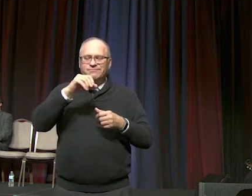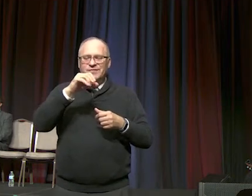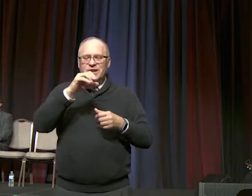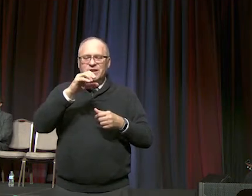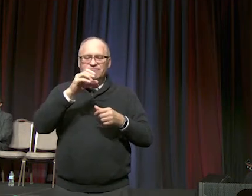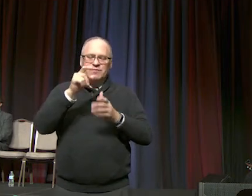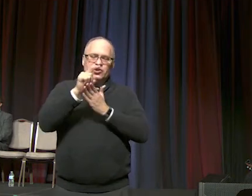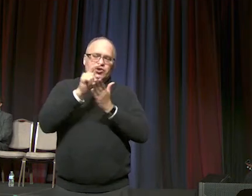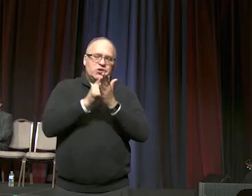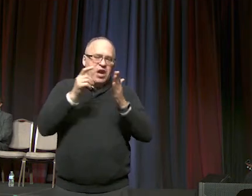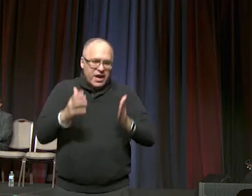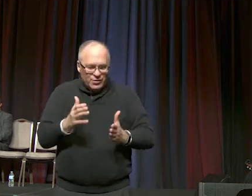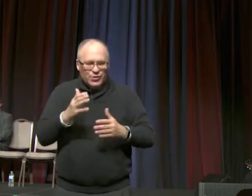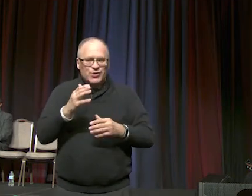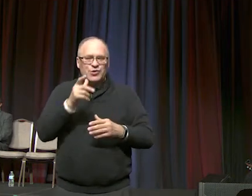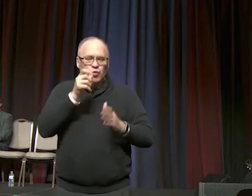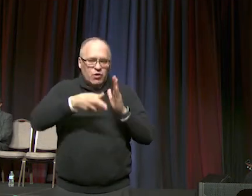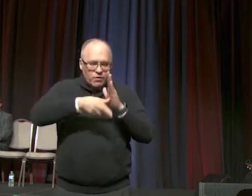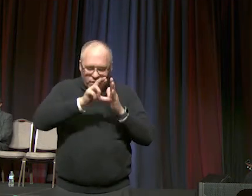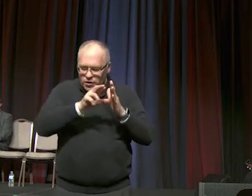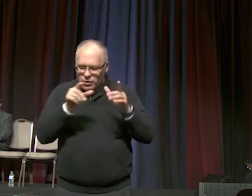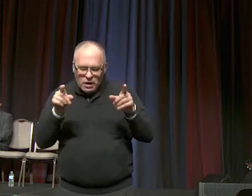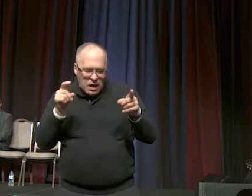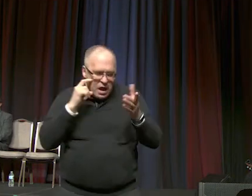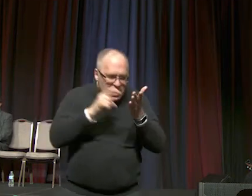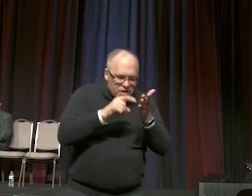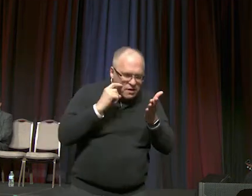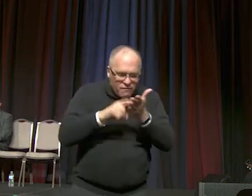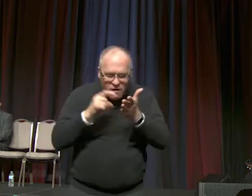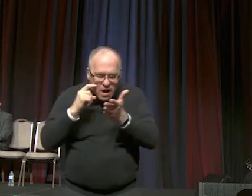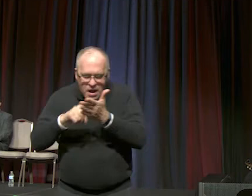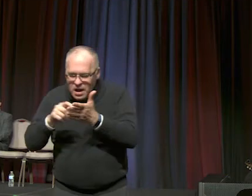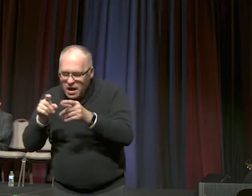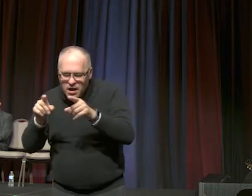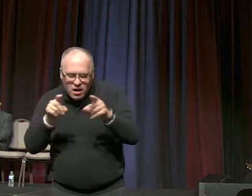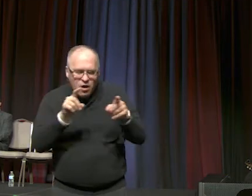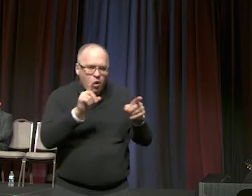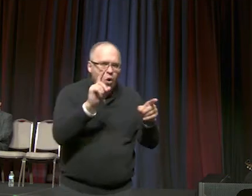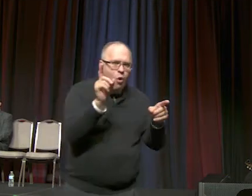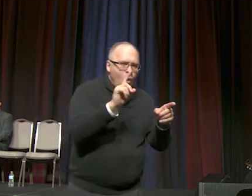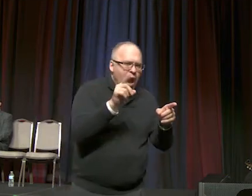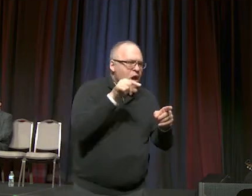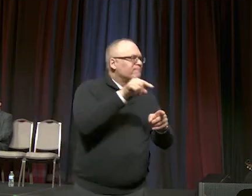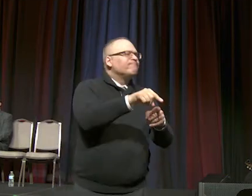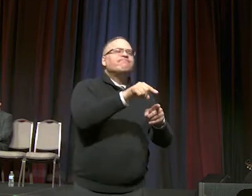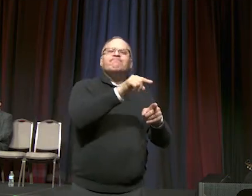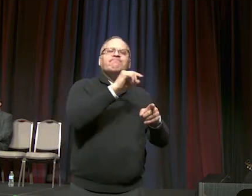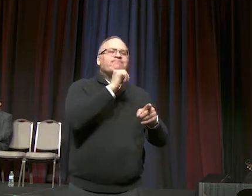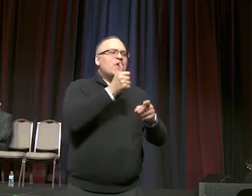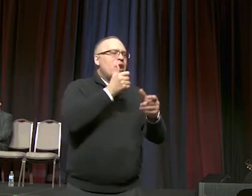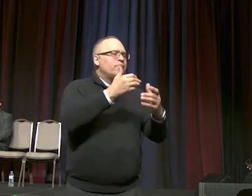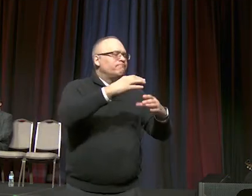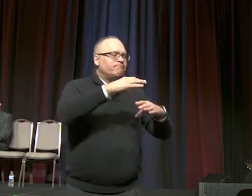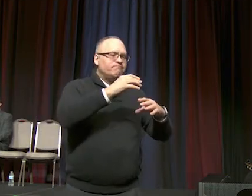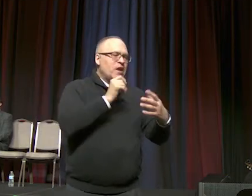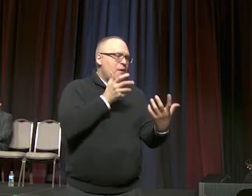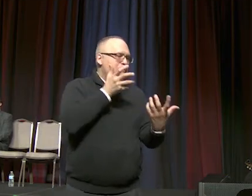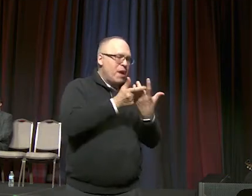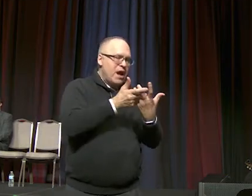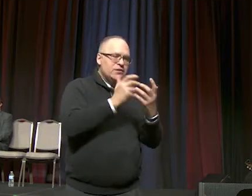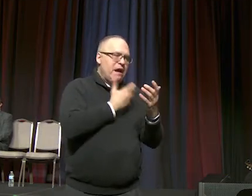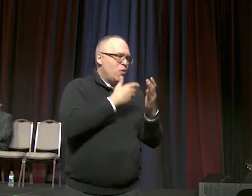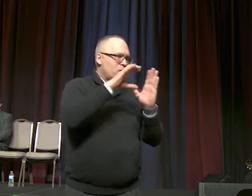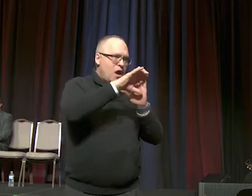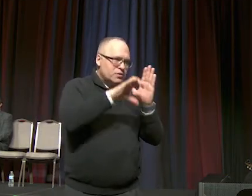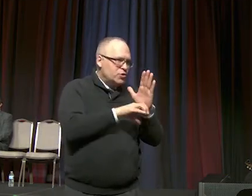petitions and try to identify any places where they might be ruled unconstitutional. And that's just